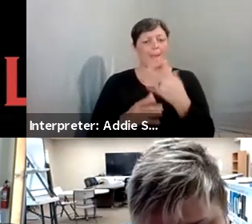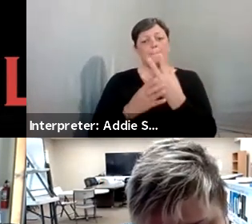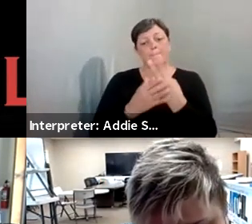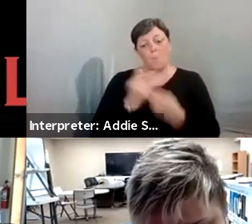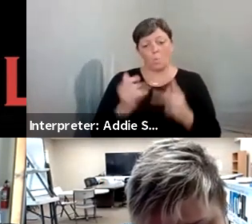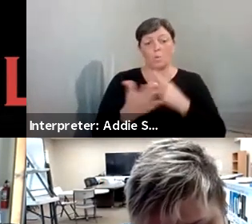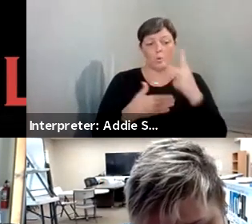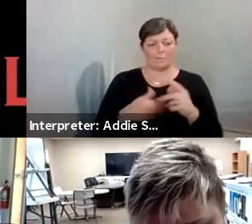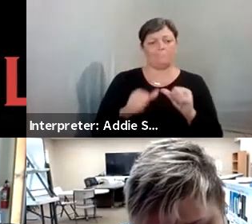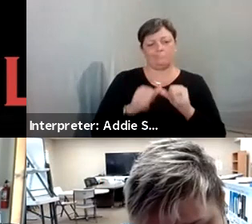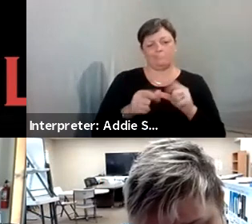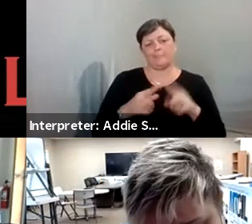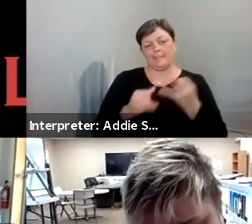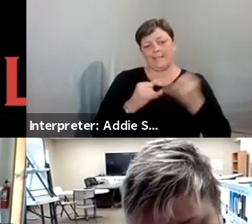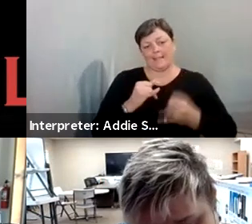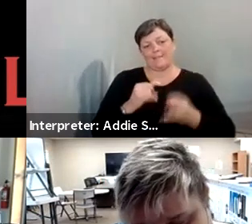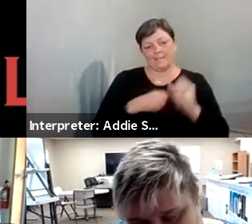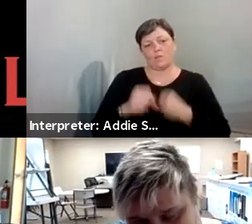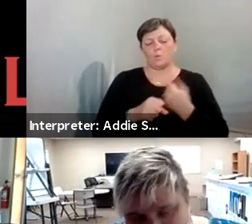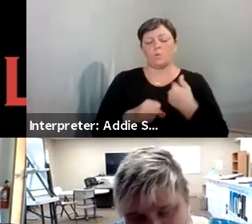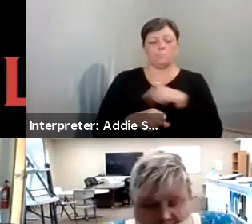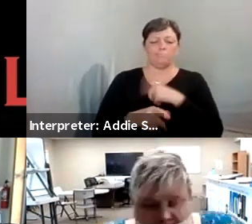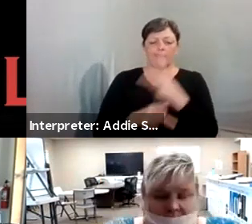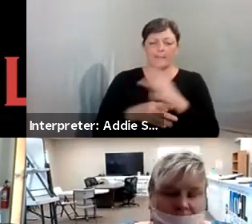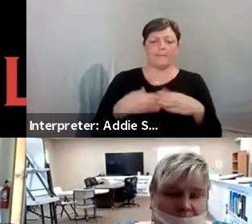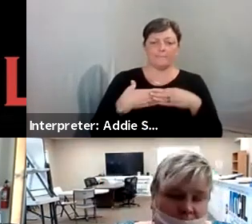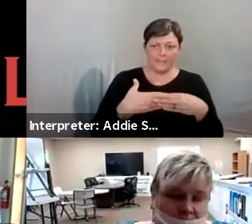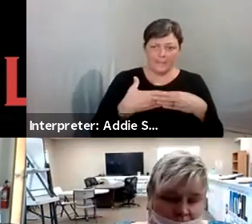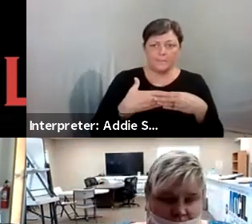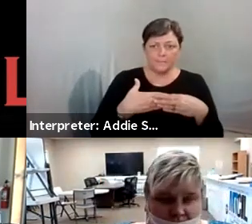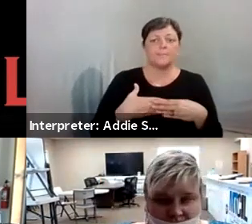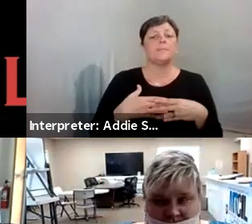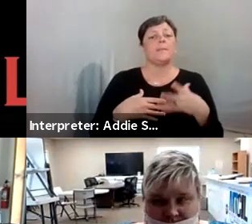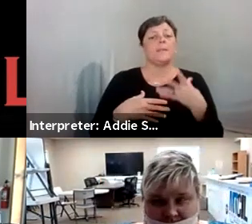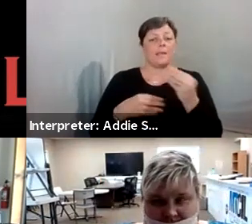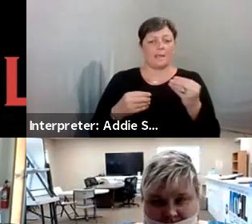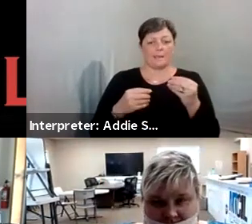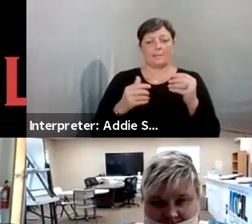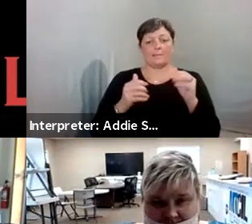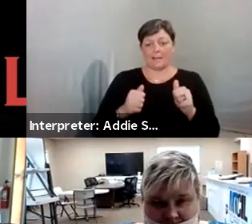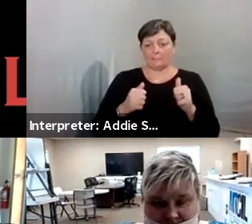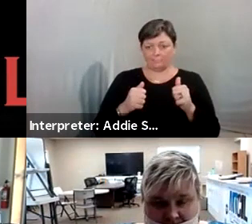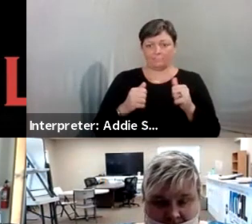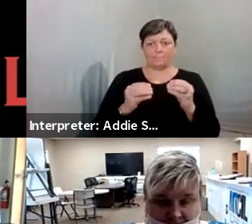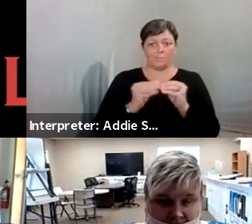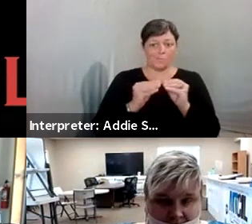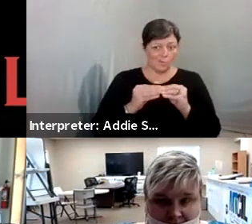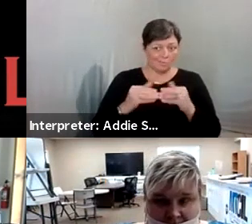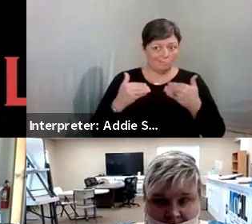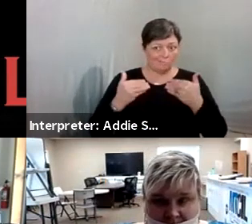end of the year. We are remaining flexible and able to move it forward if we want to